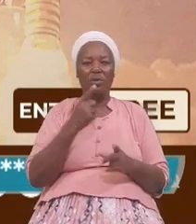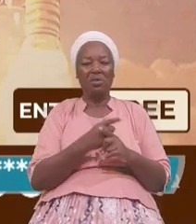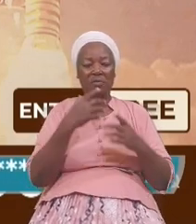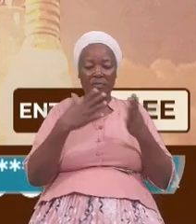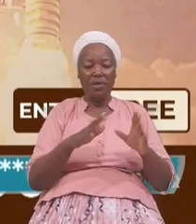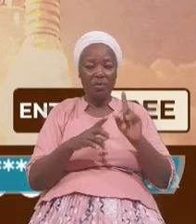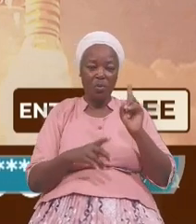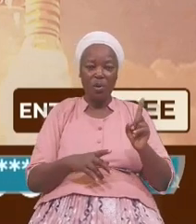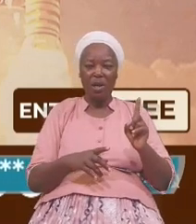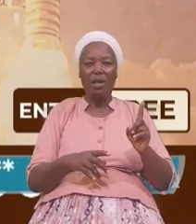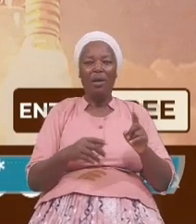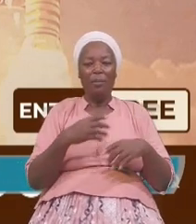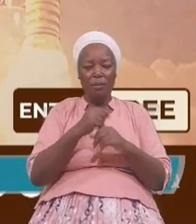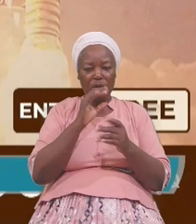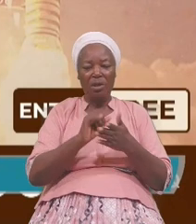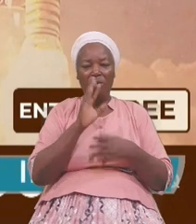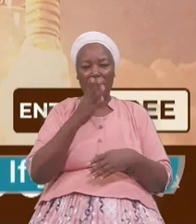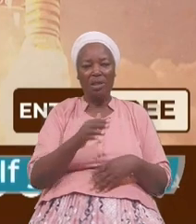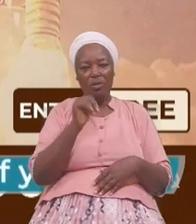milestone. Ensure you are there tomorrow.